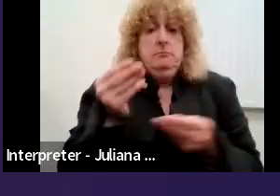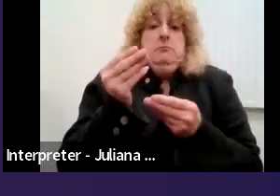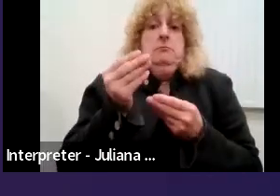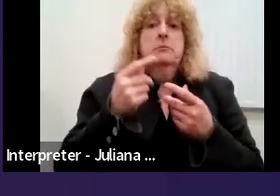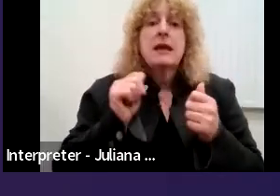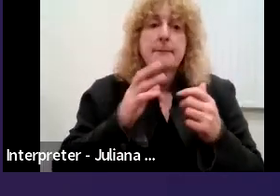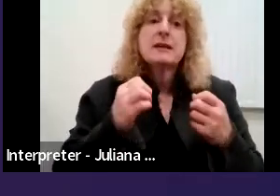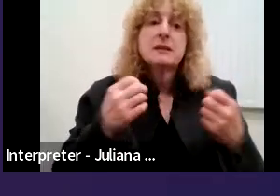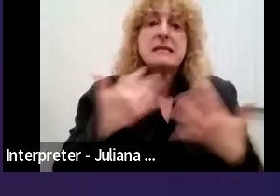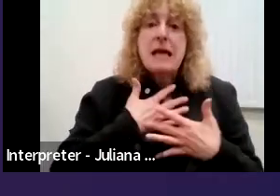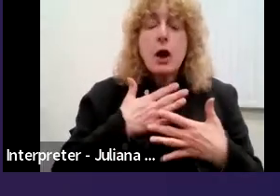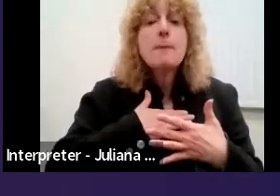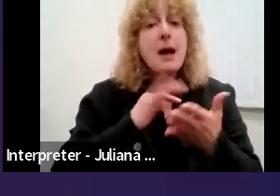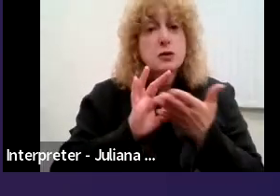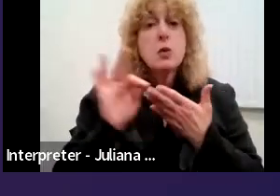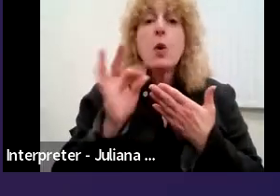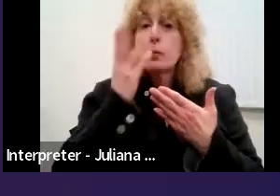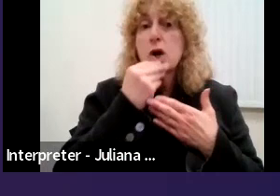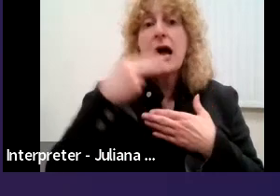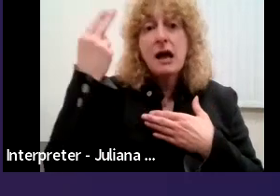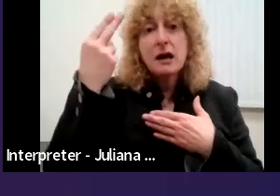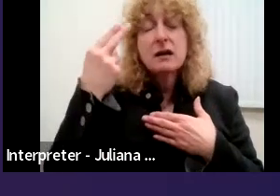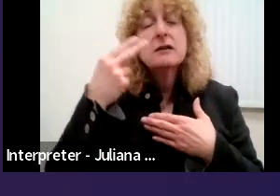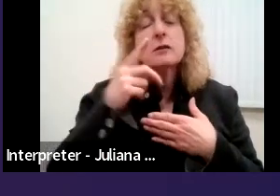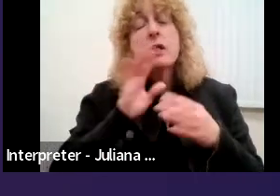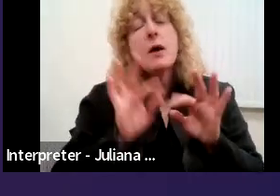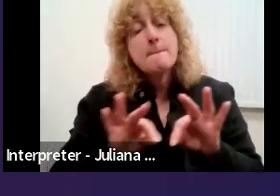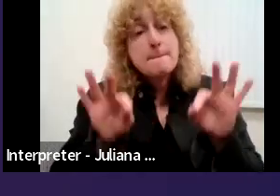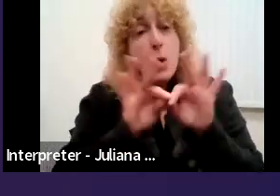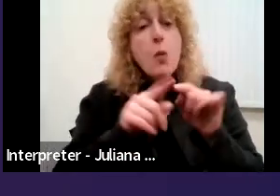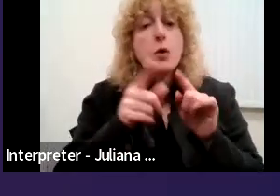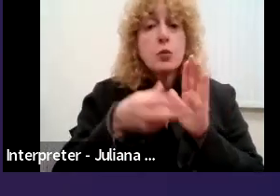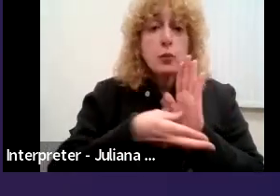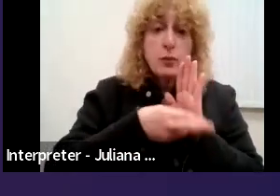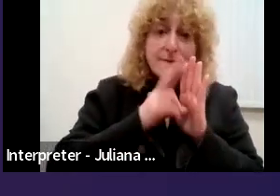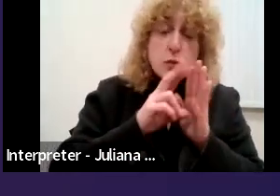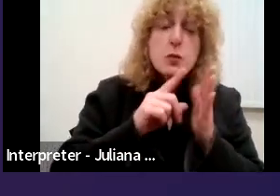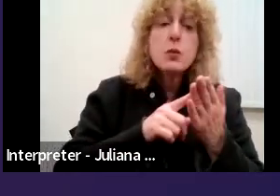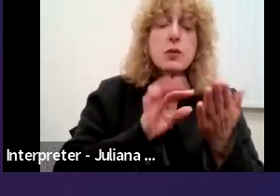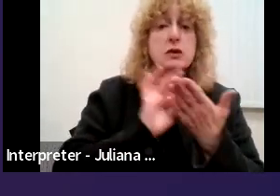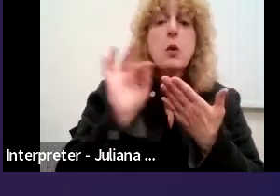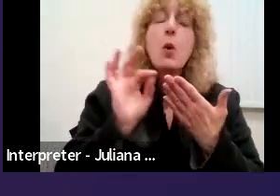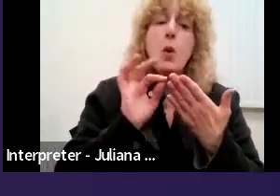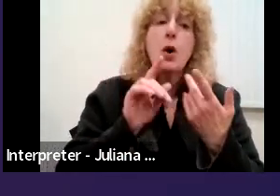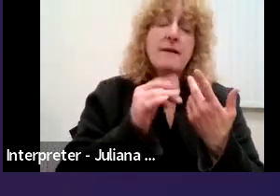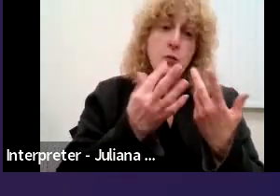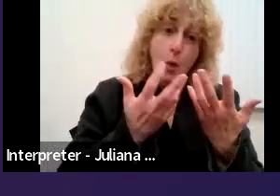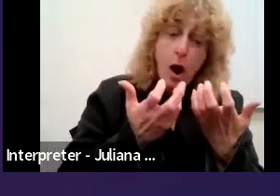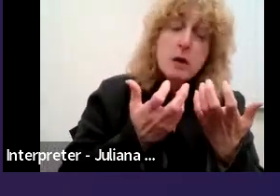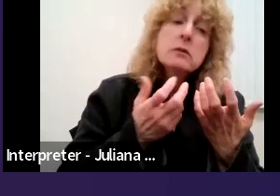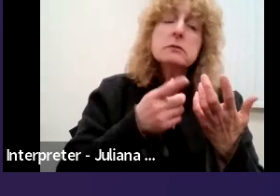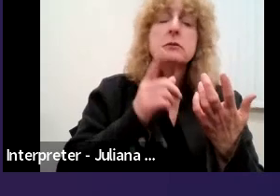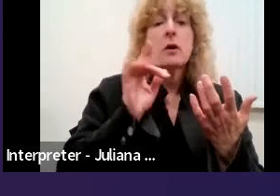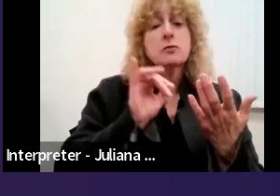score was pretty high. It's important when you review that score, if you want to review that score, that you also take a look at